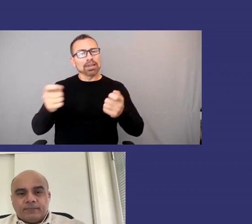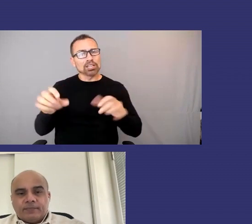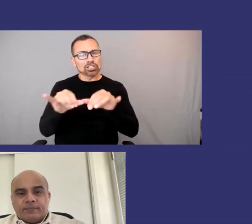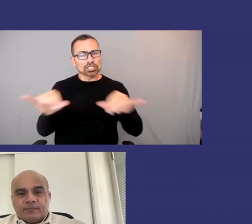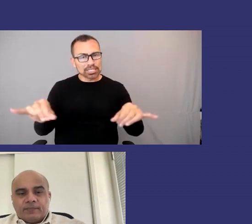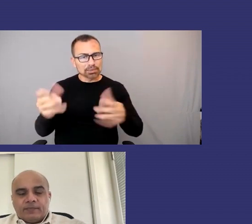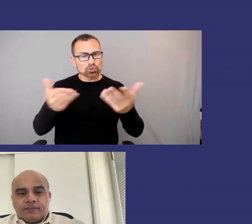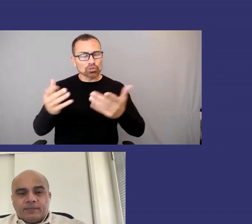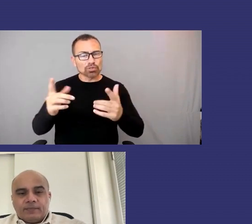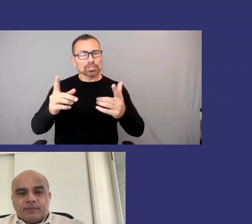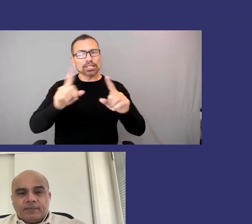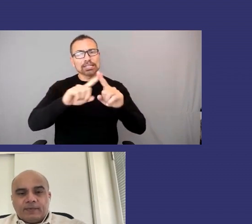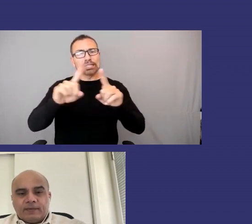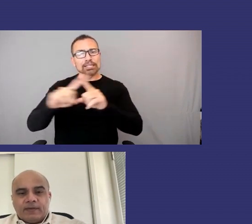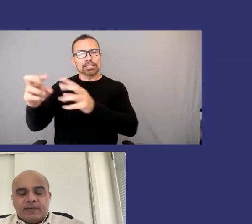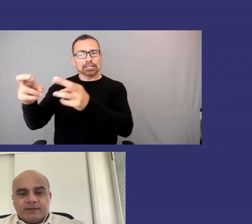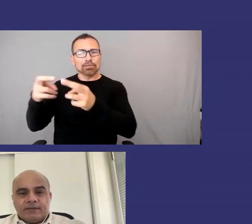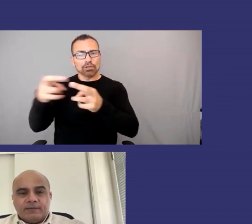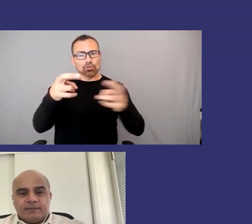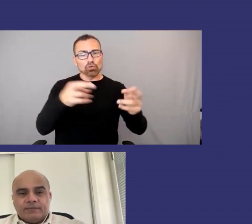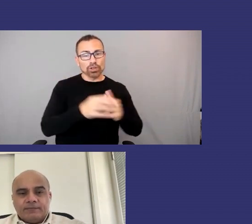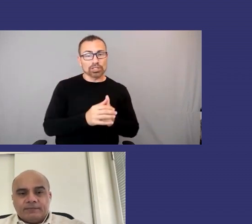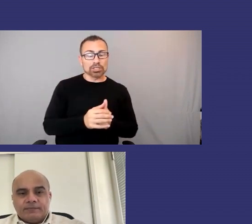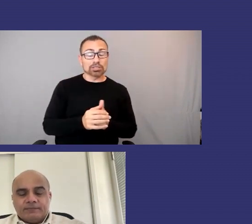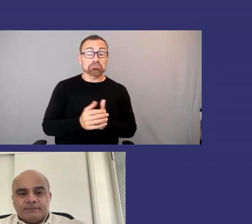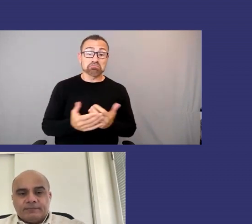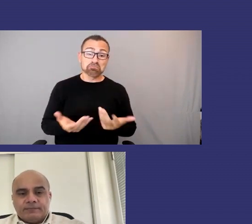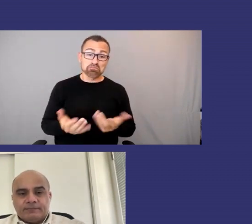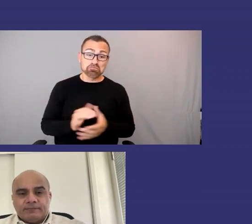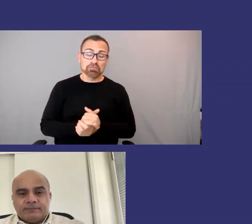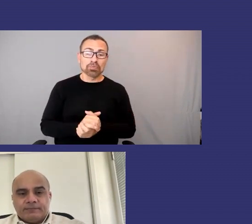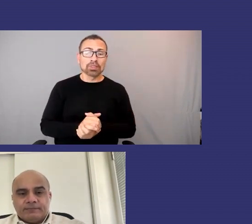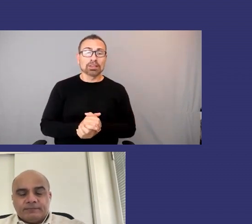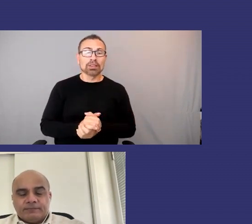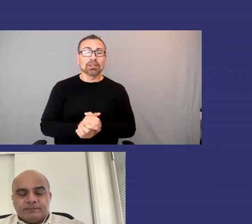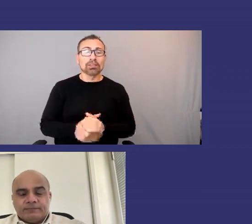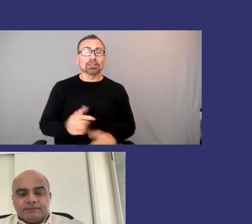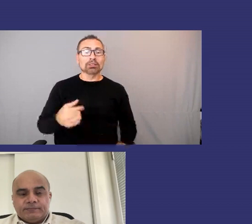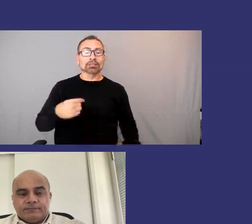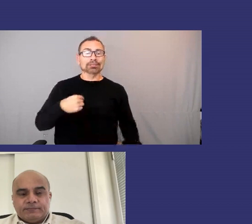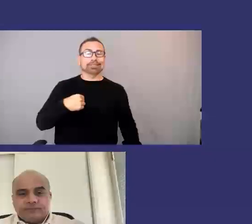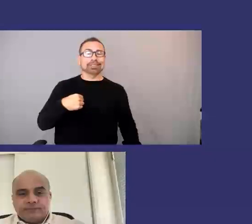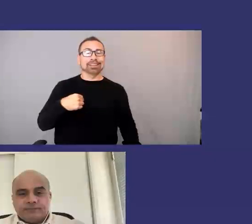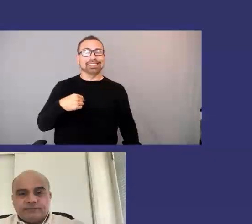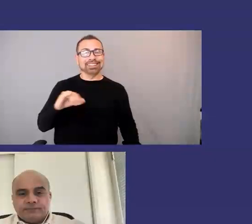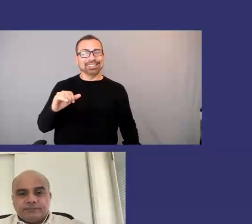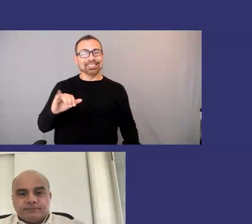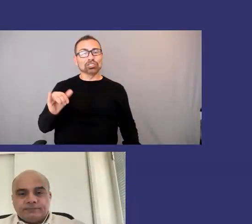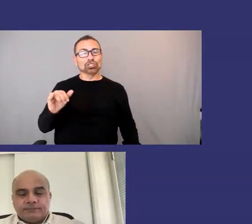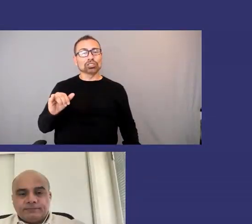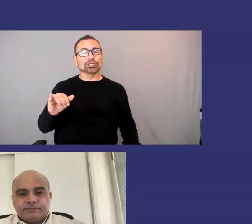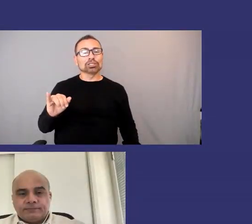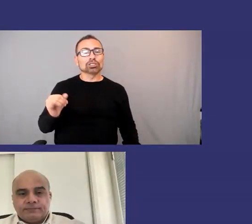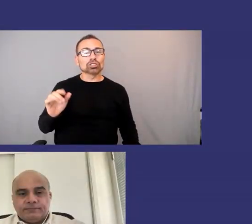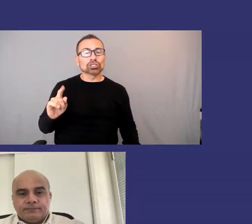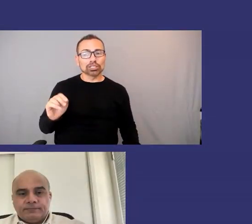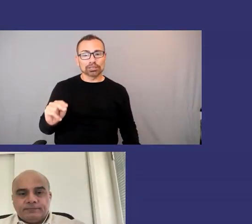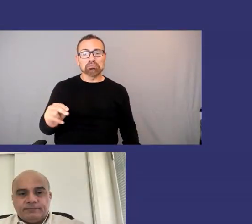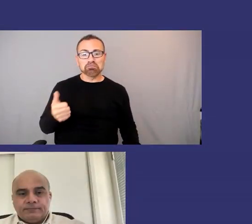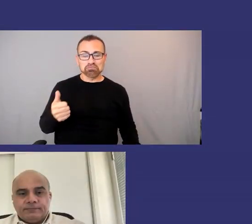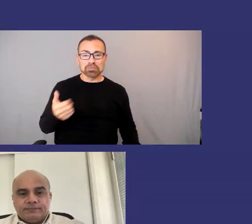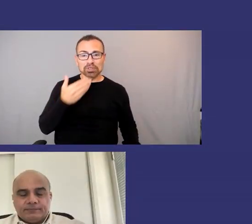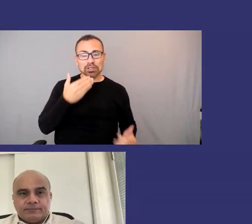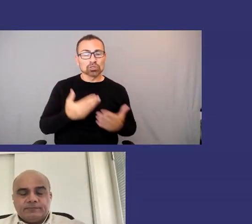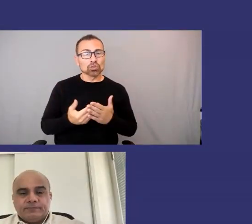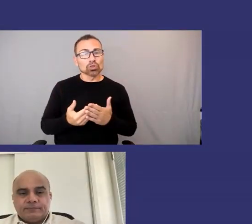do that? Yeah, it's a good, first off, the first part of that question is a very typical use case.